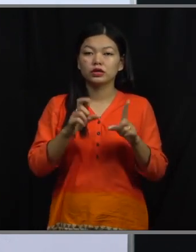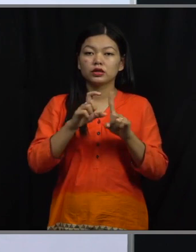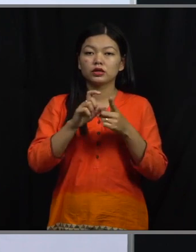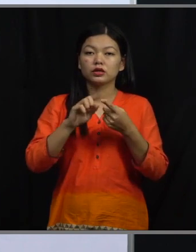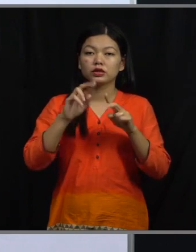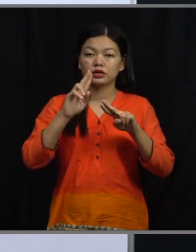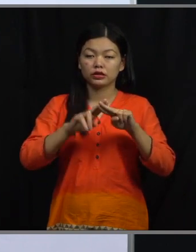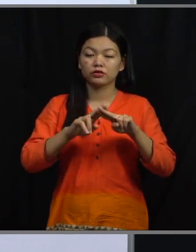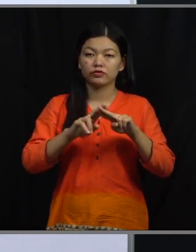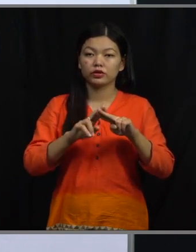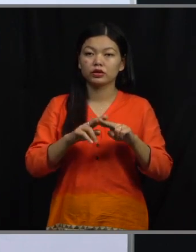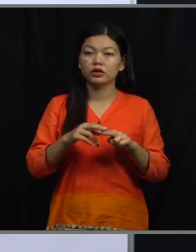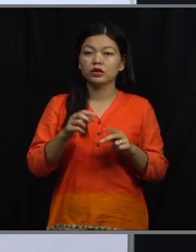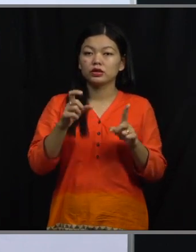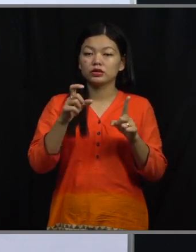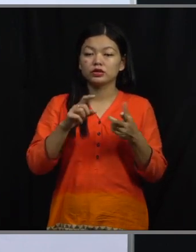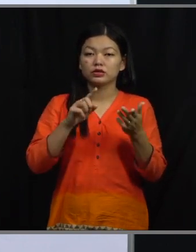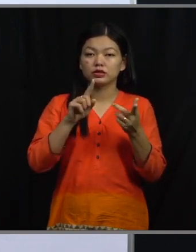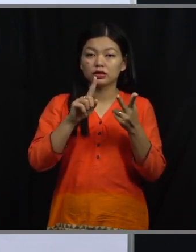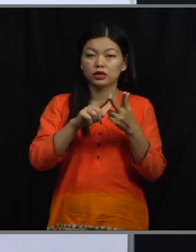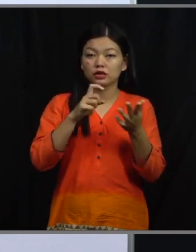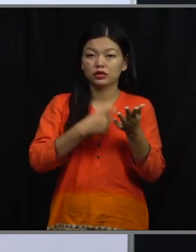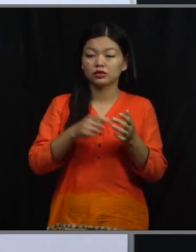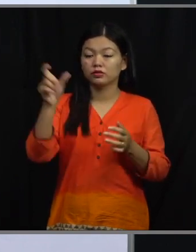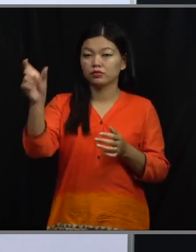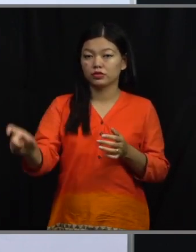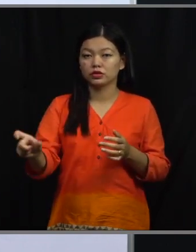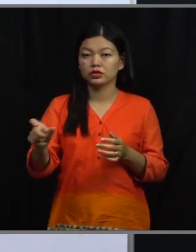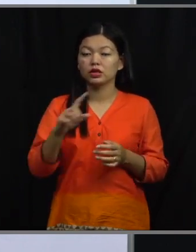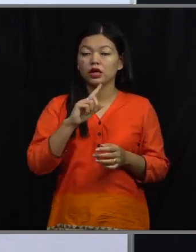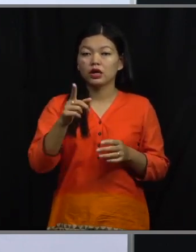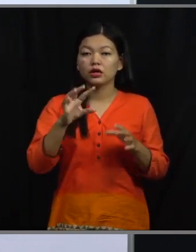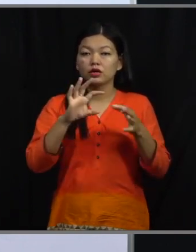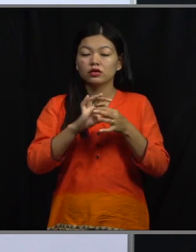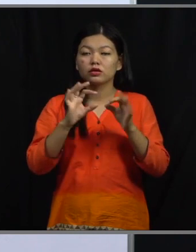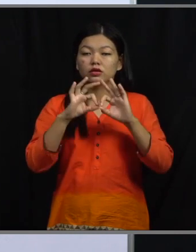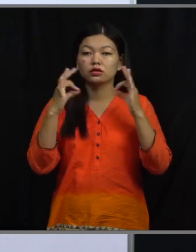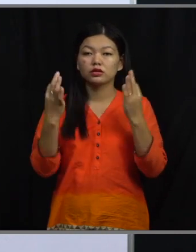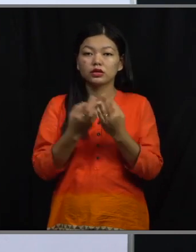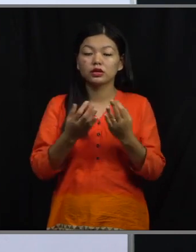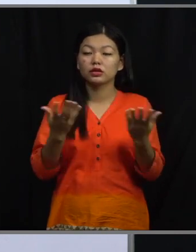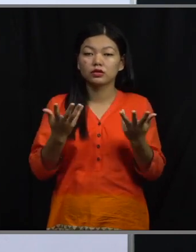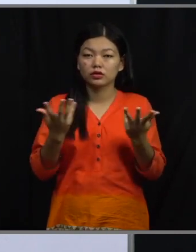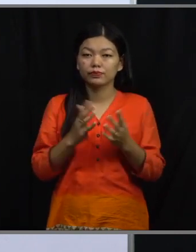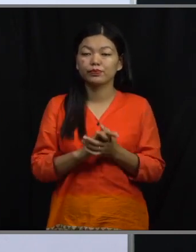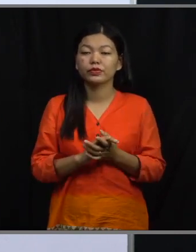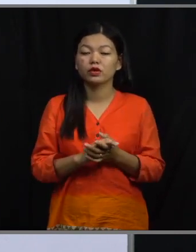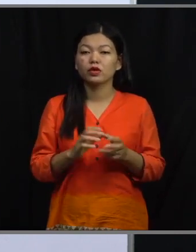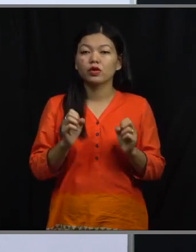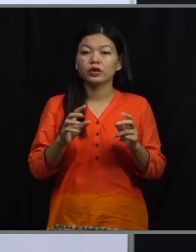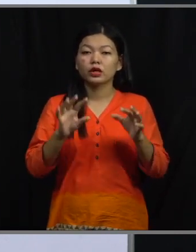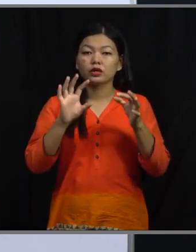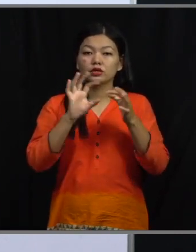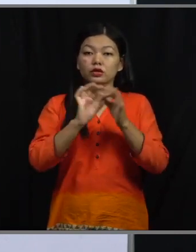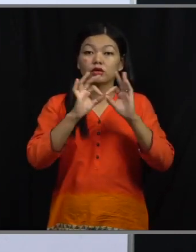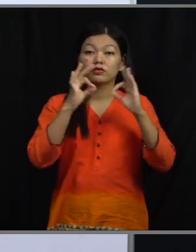this. Iravati Karve defines that the joint family is a group of people who